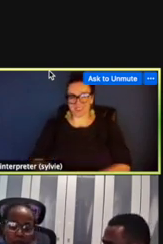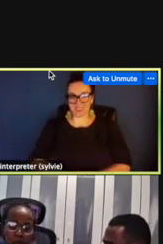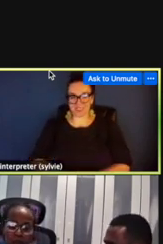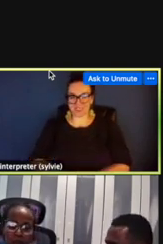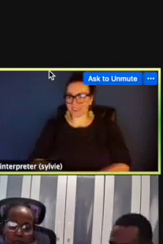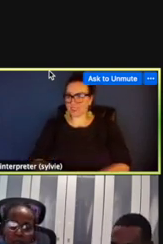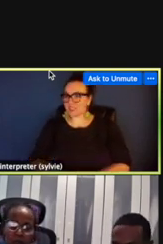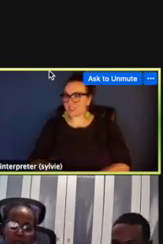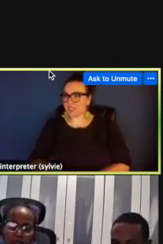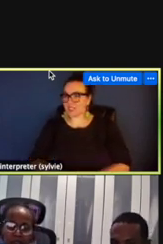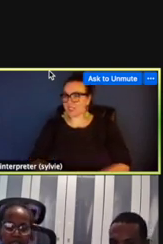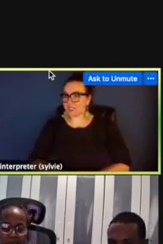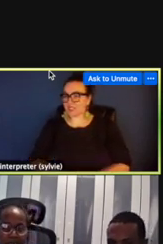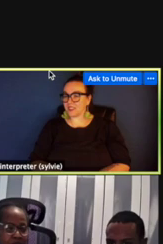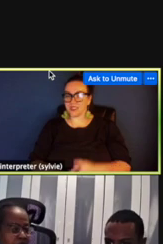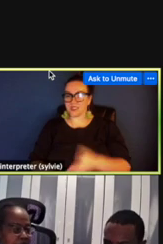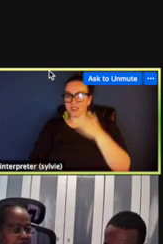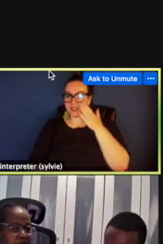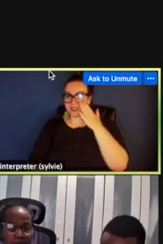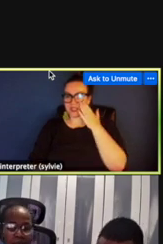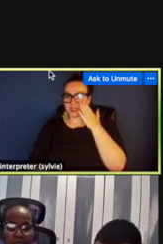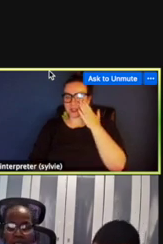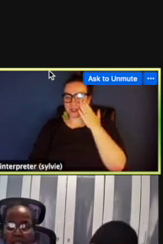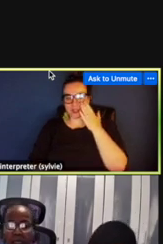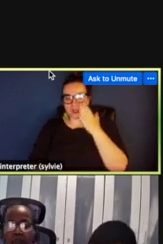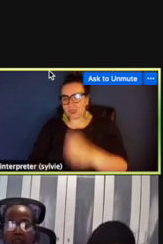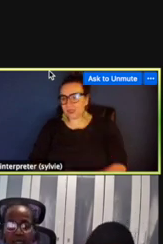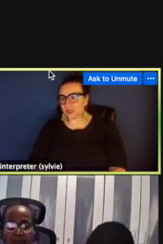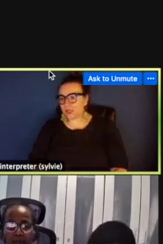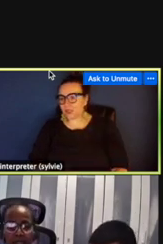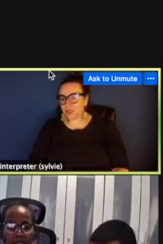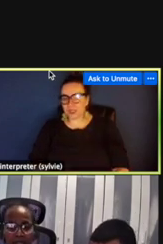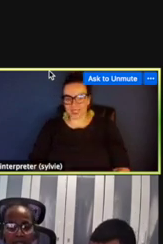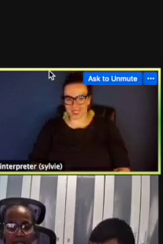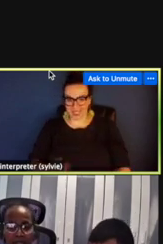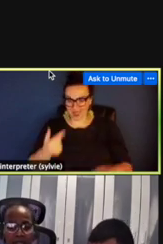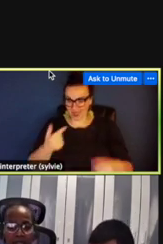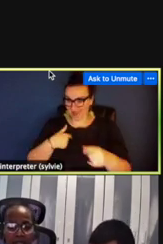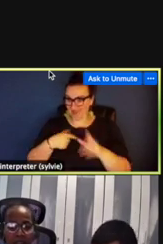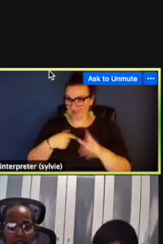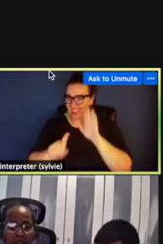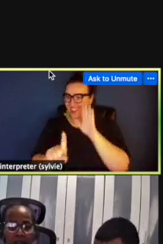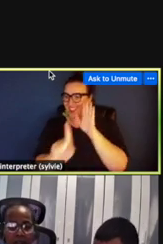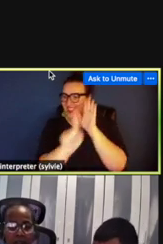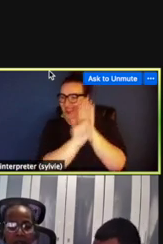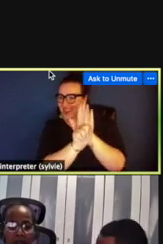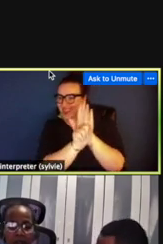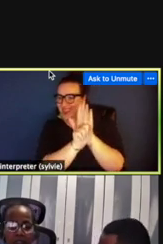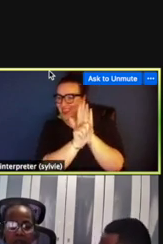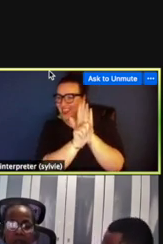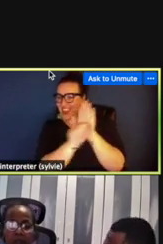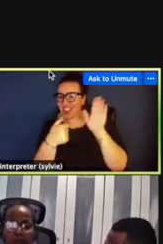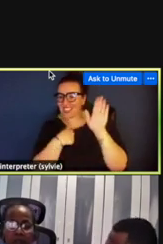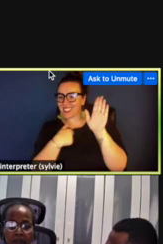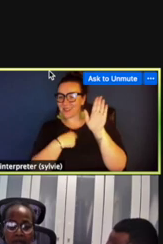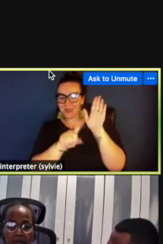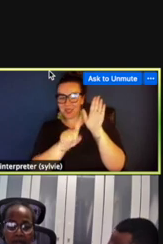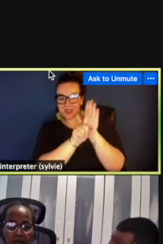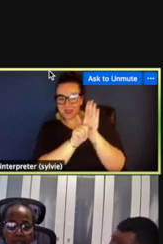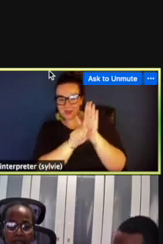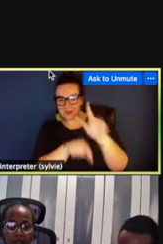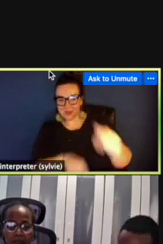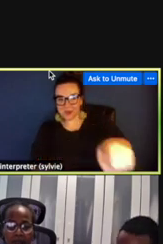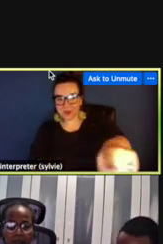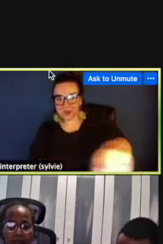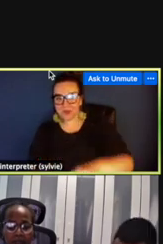me. But you have to say that's a regular here. That's me. Standing where? Standing next to the